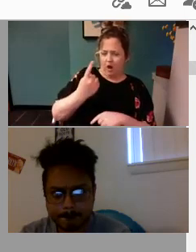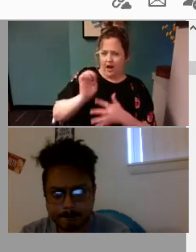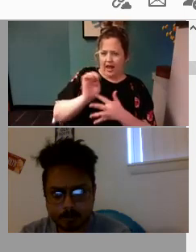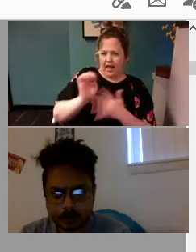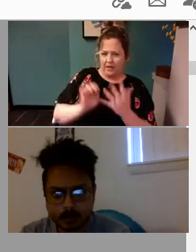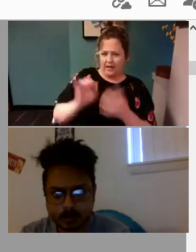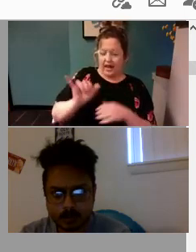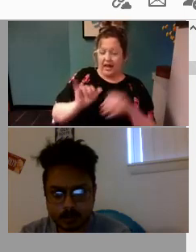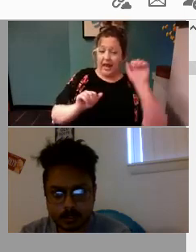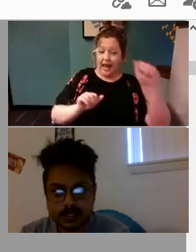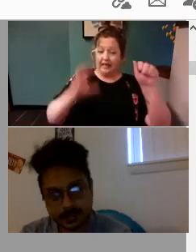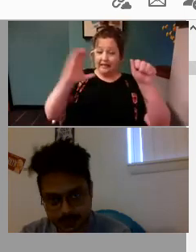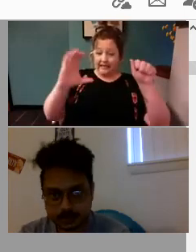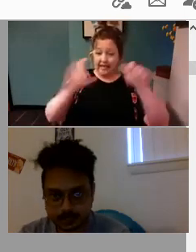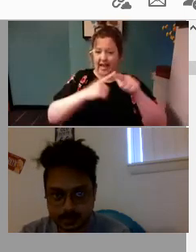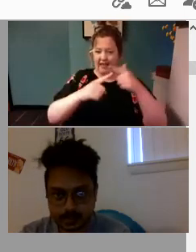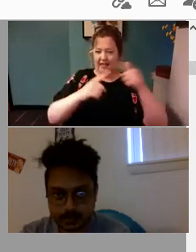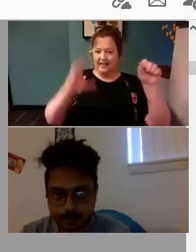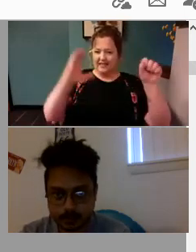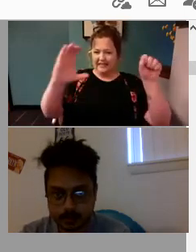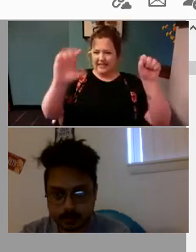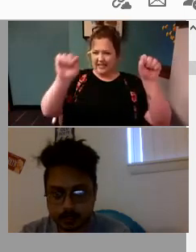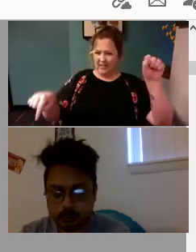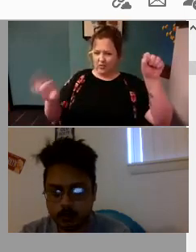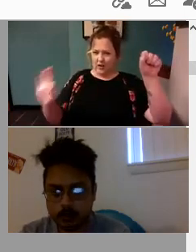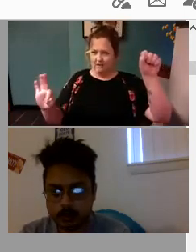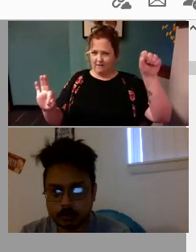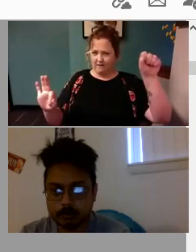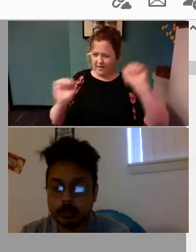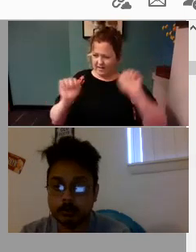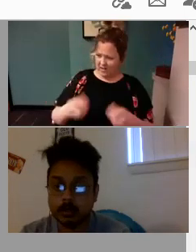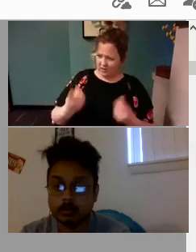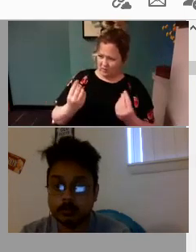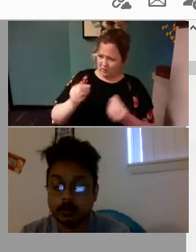C to F? Or is it just a straight line path?